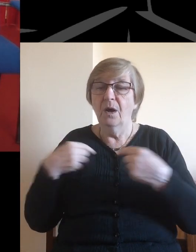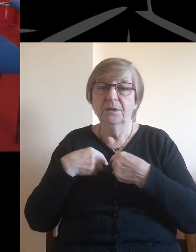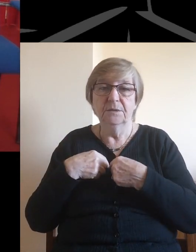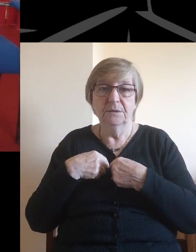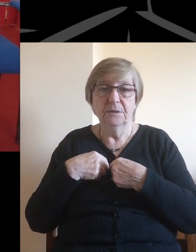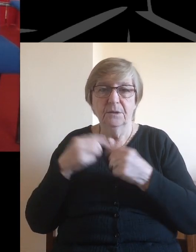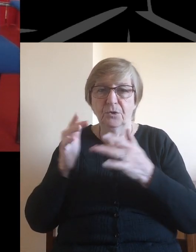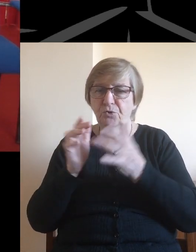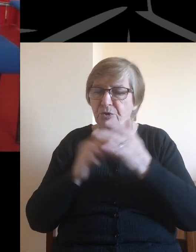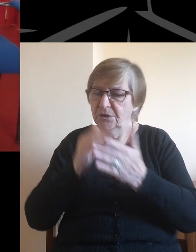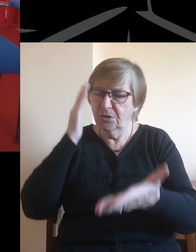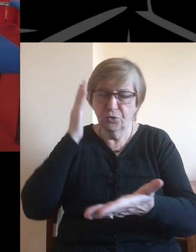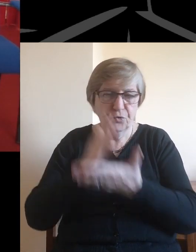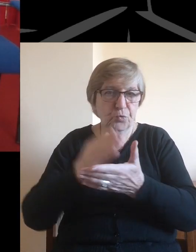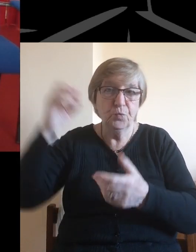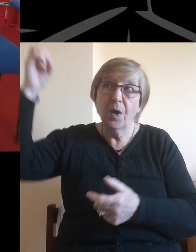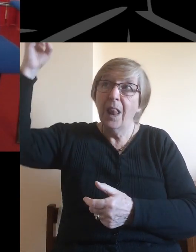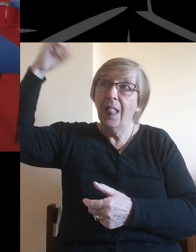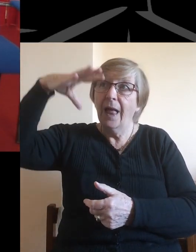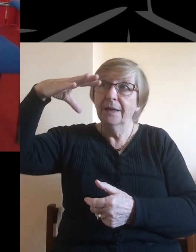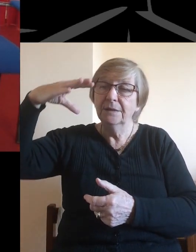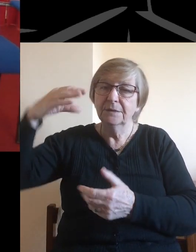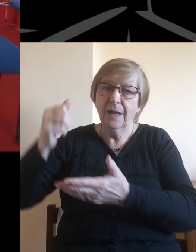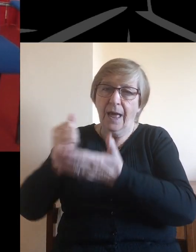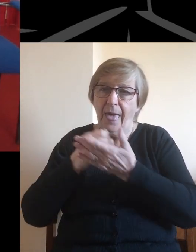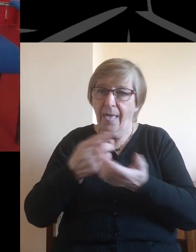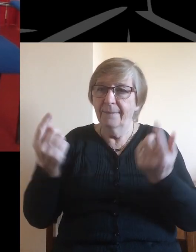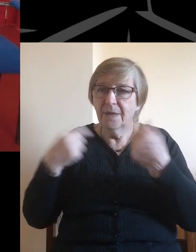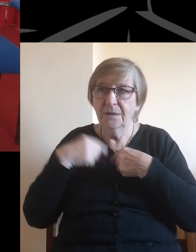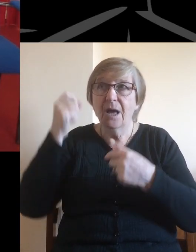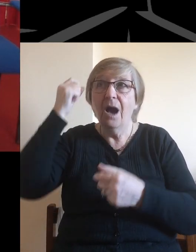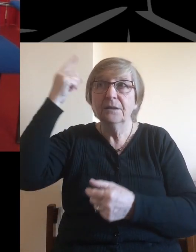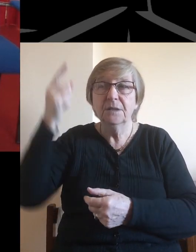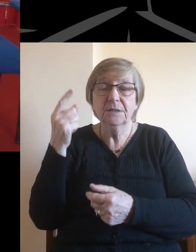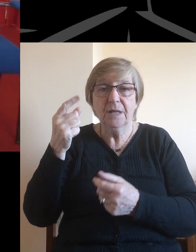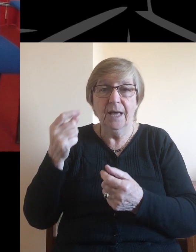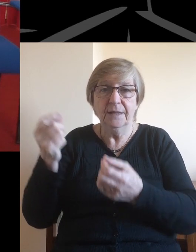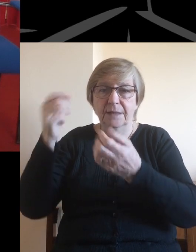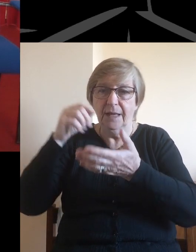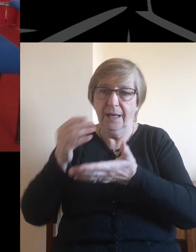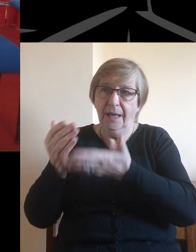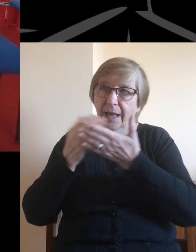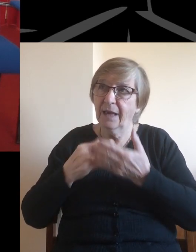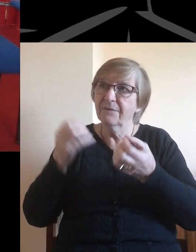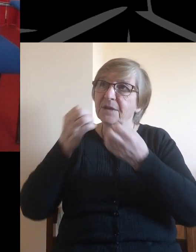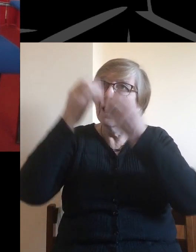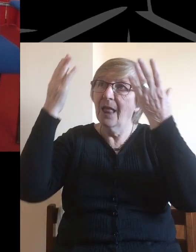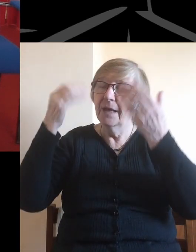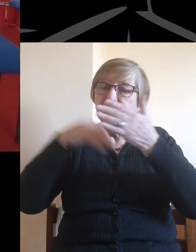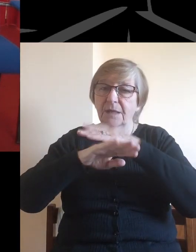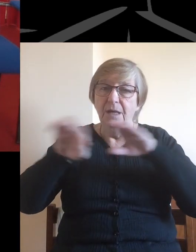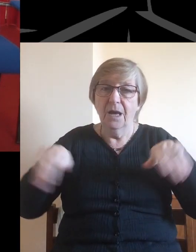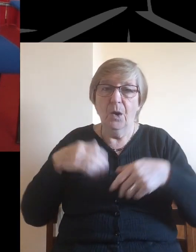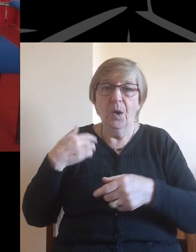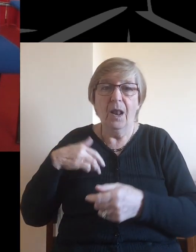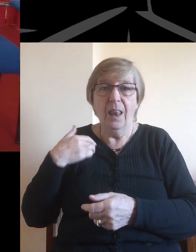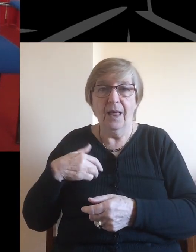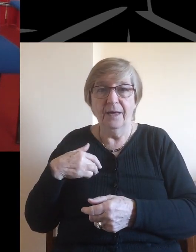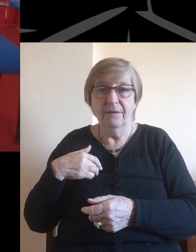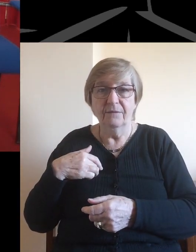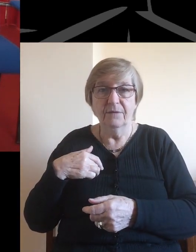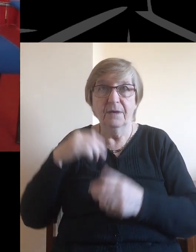Jesus is the true light who enlightens our minds and lights up our lives. Jesus is the point at which heaven and